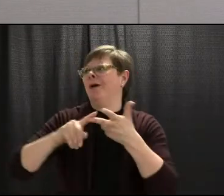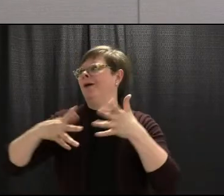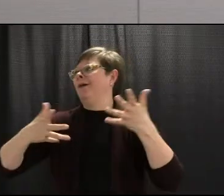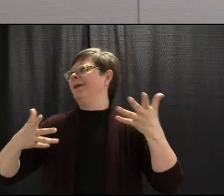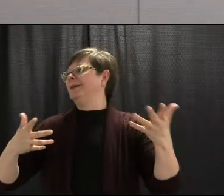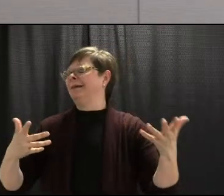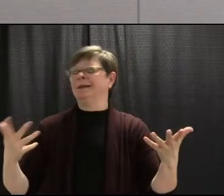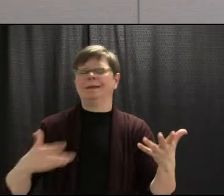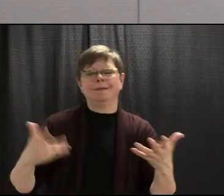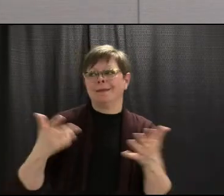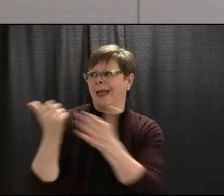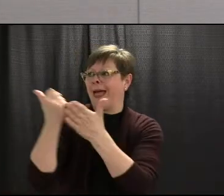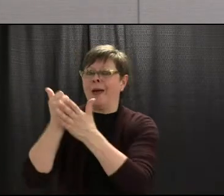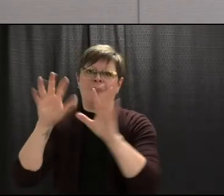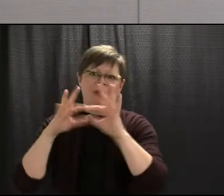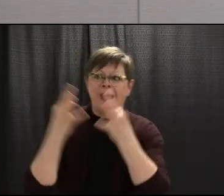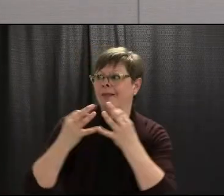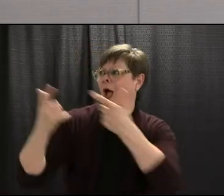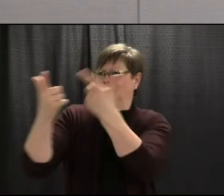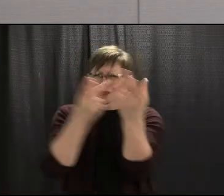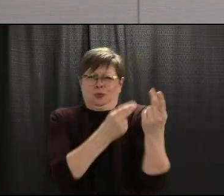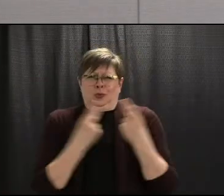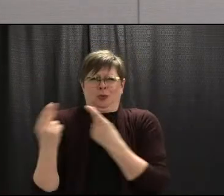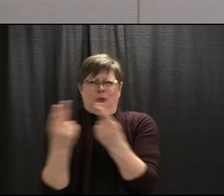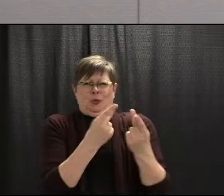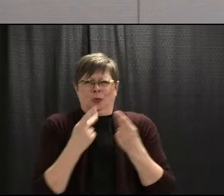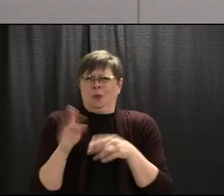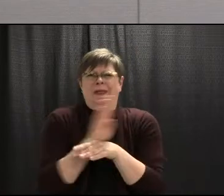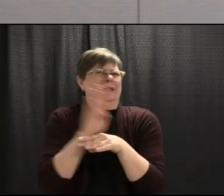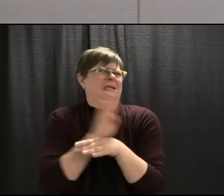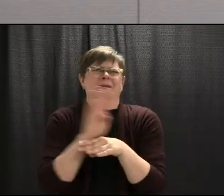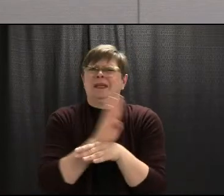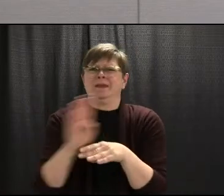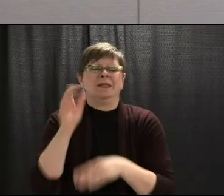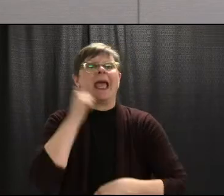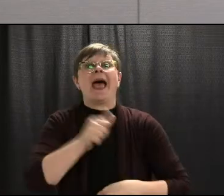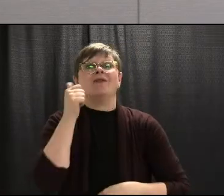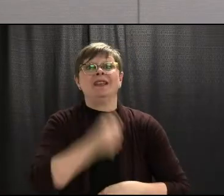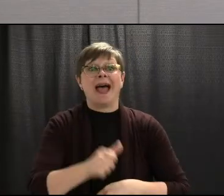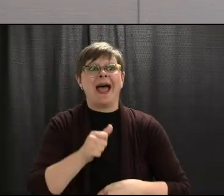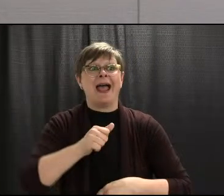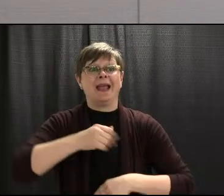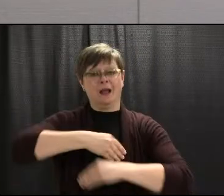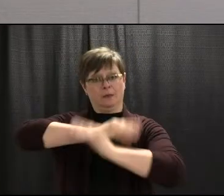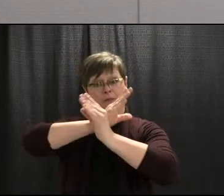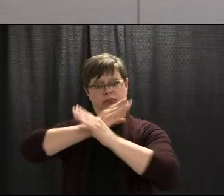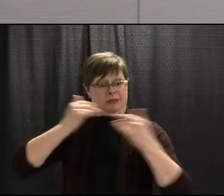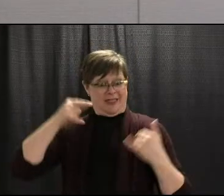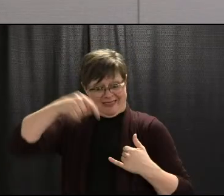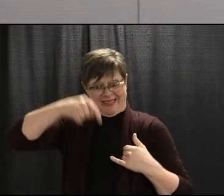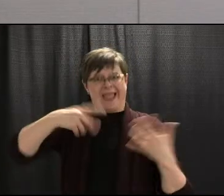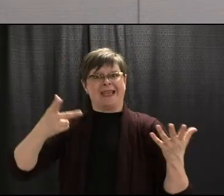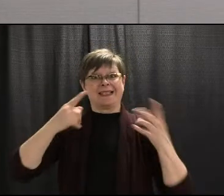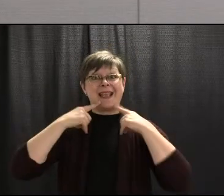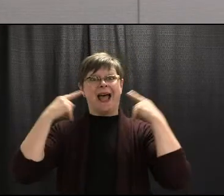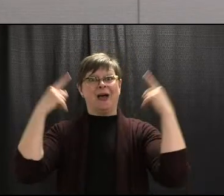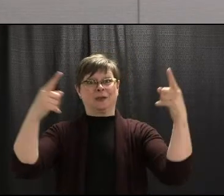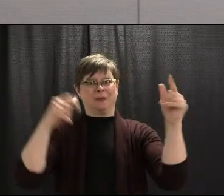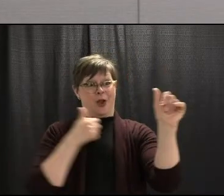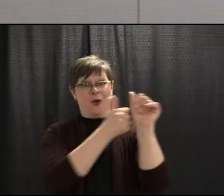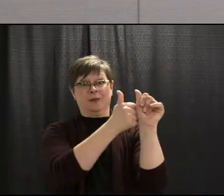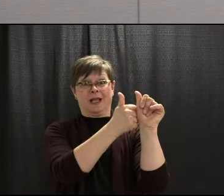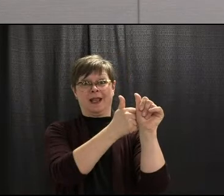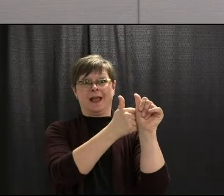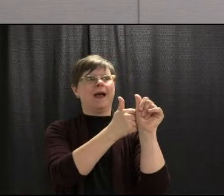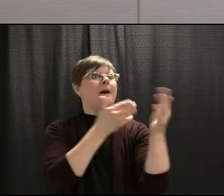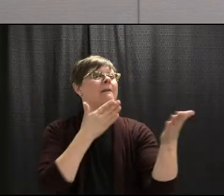and business issues. So we can appreciate that the day-to-day announcements that we are announcing and progressing may not